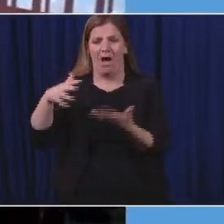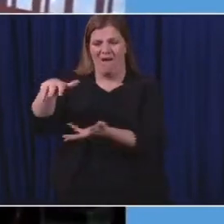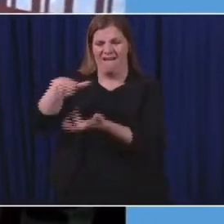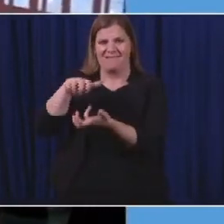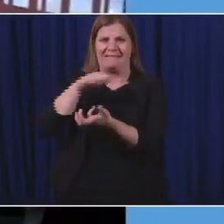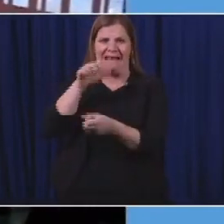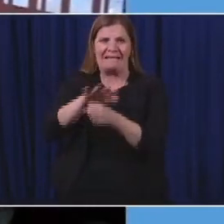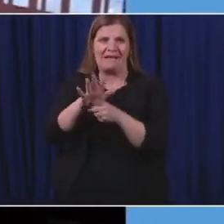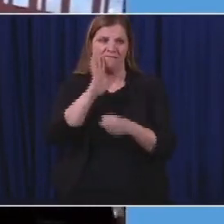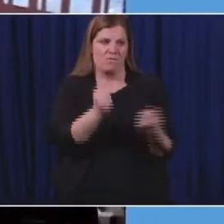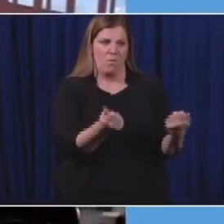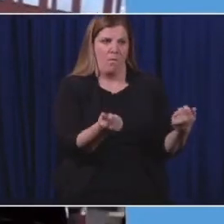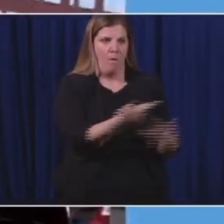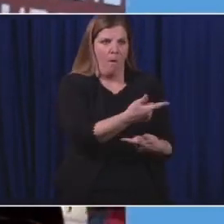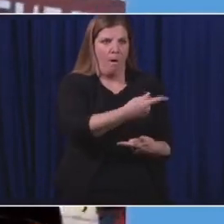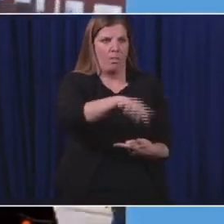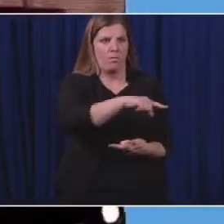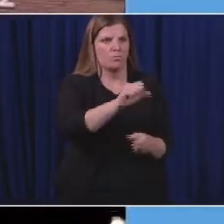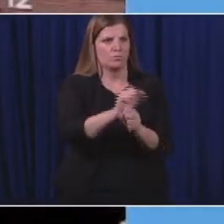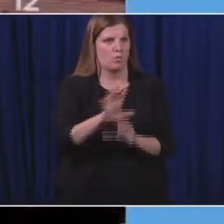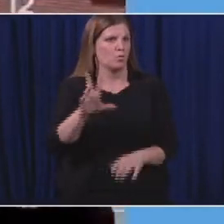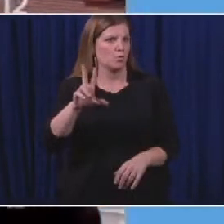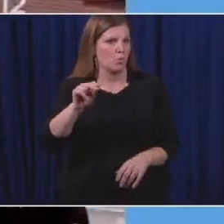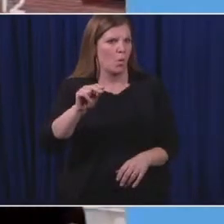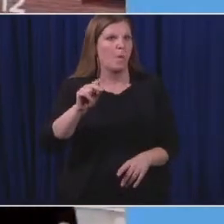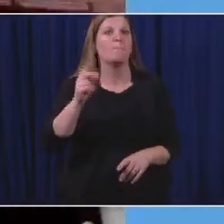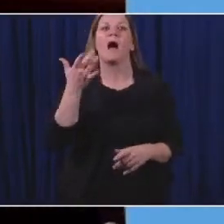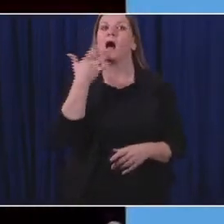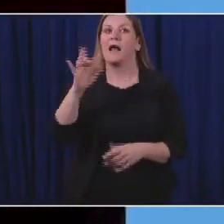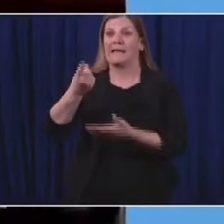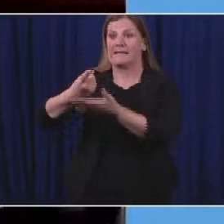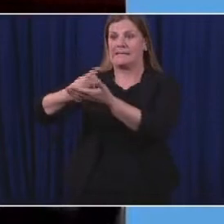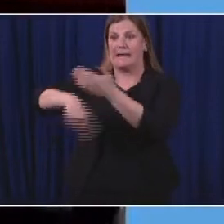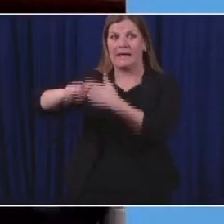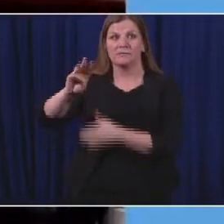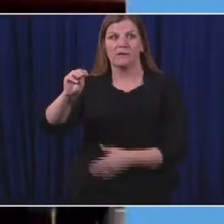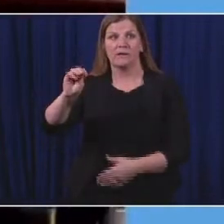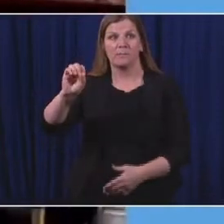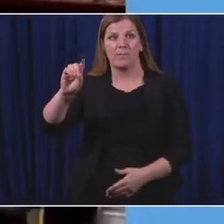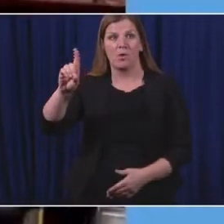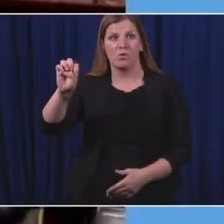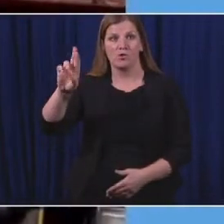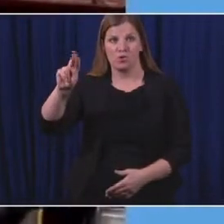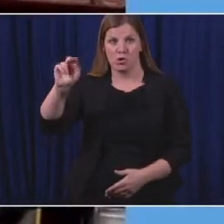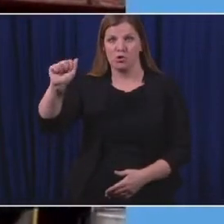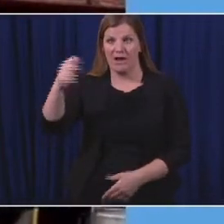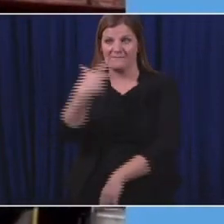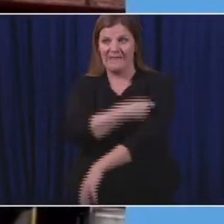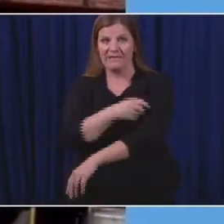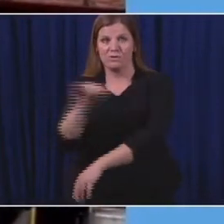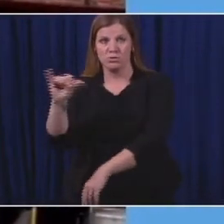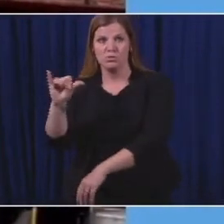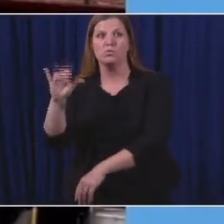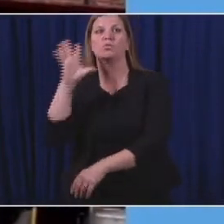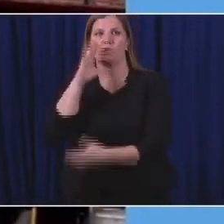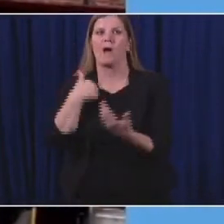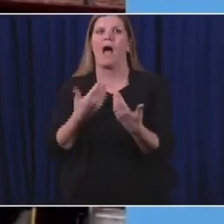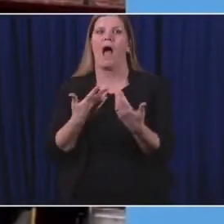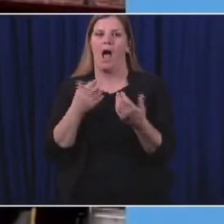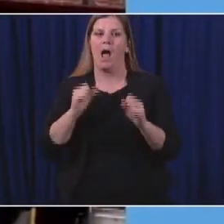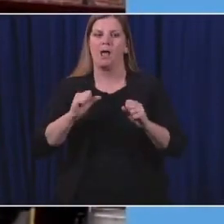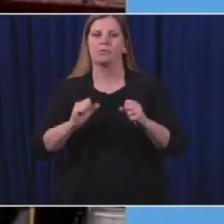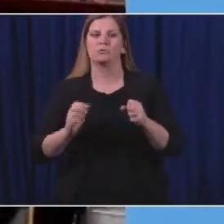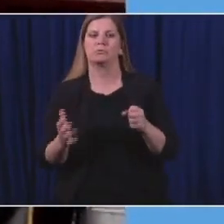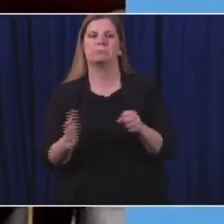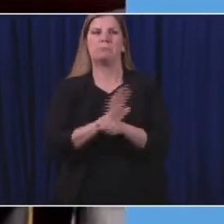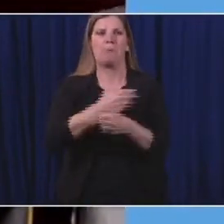the Moderna vaccine coming next week, we're going to be much closer to covering all of our high-risk employees. But we had just a terrific